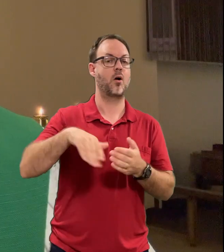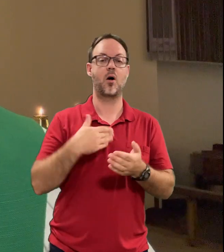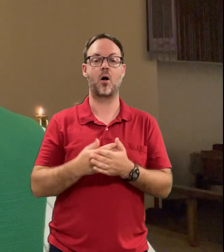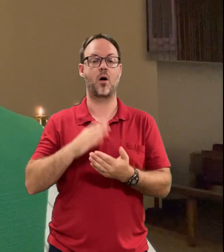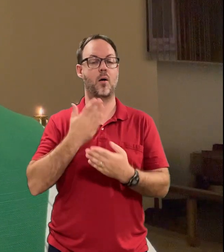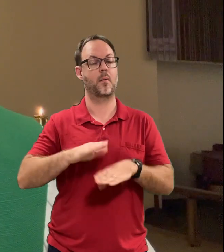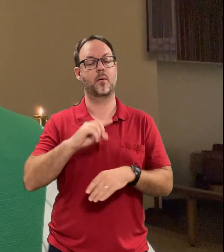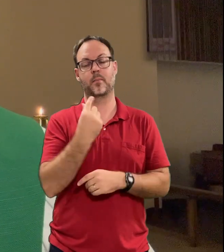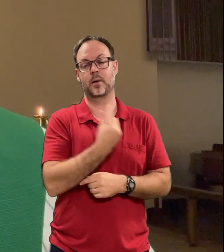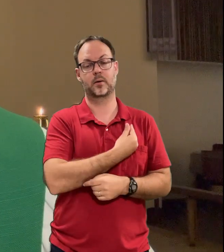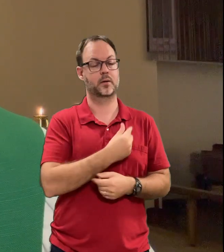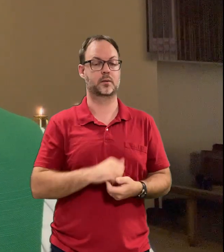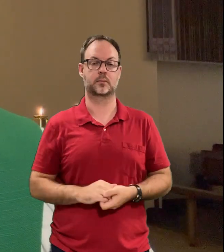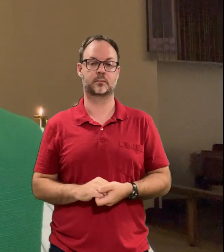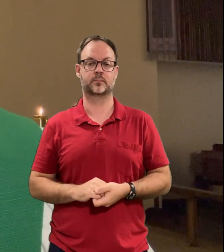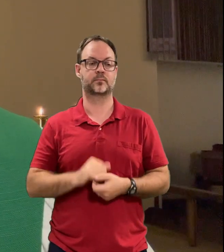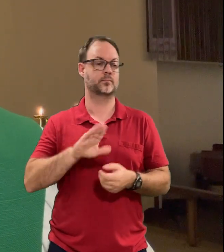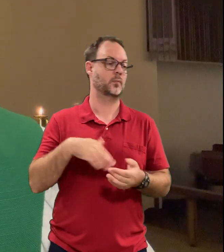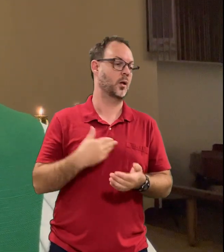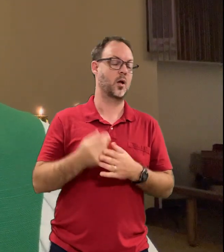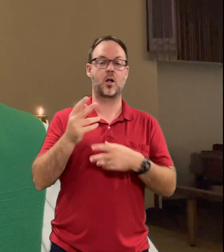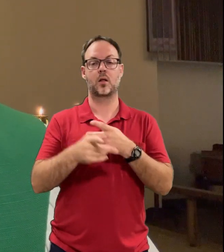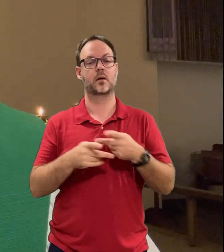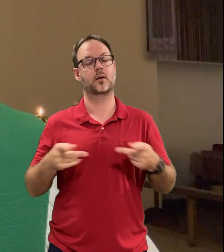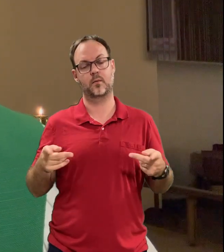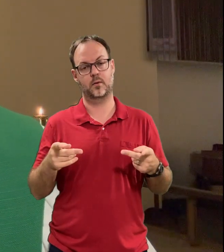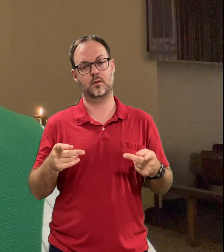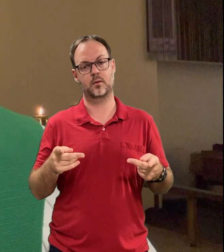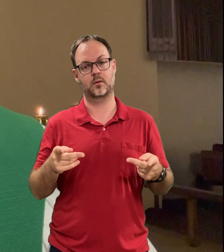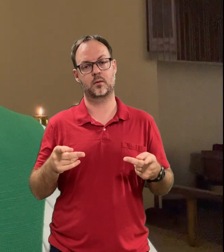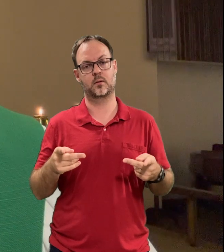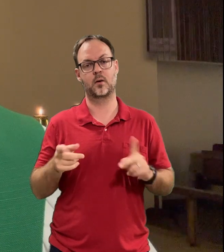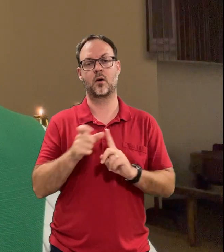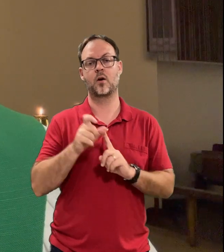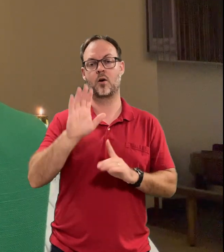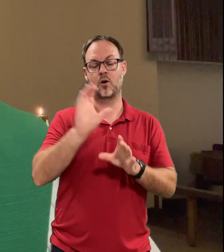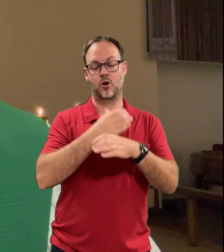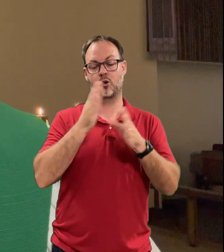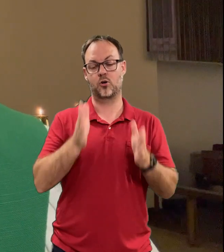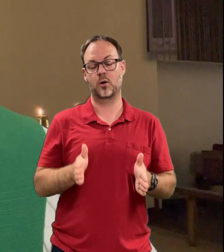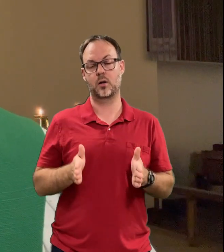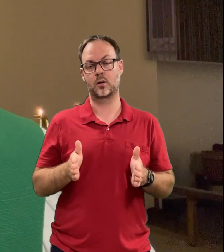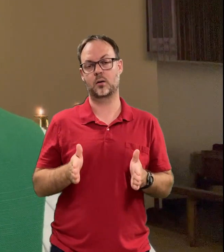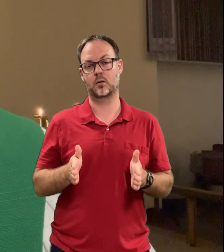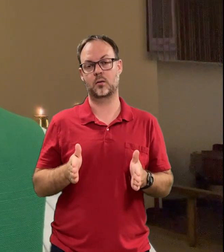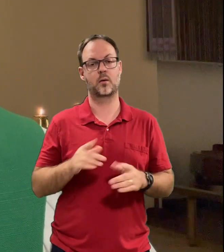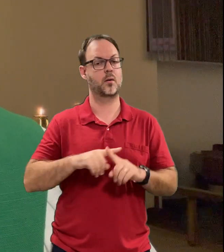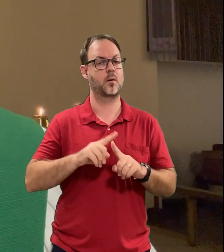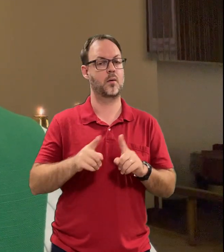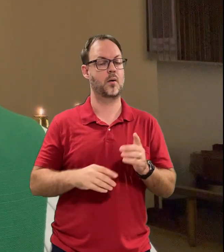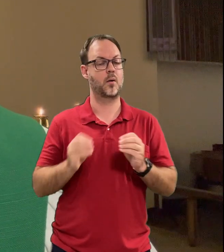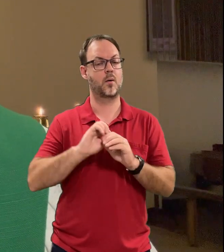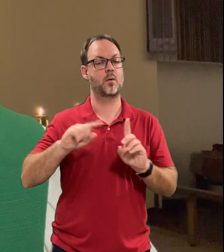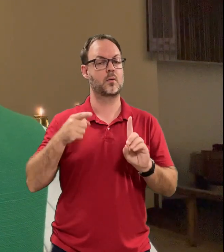It's all by grace. It's all a gift from your Creator,